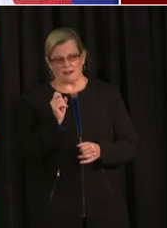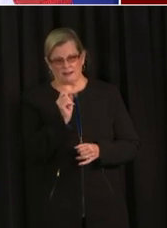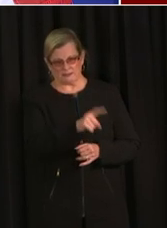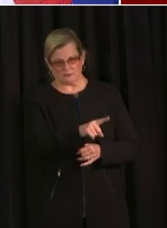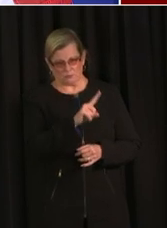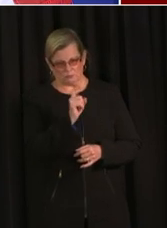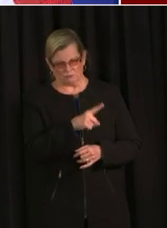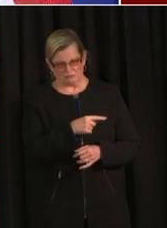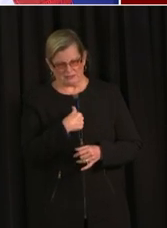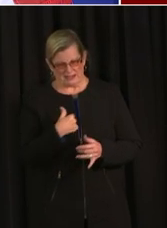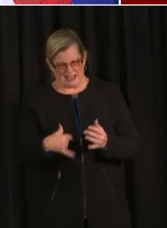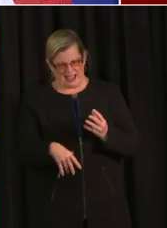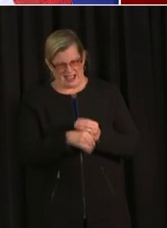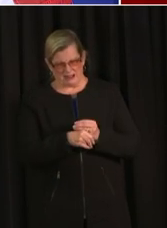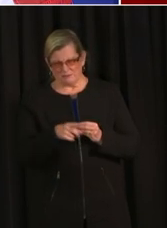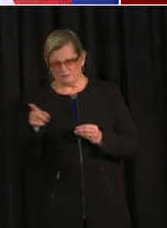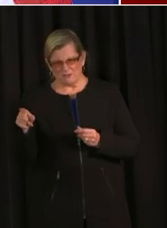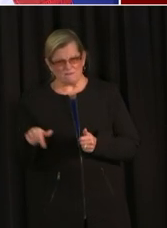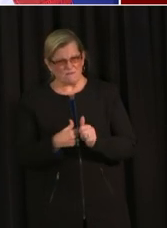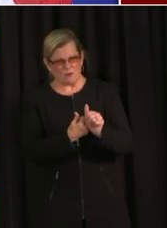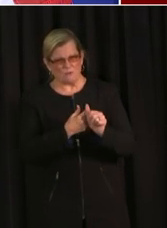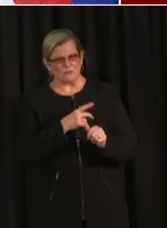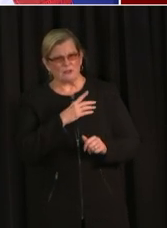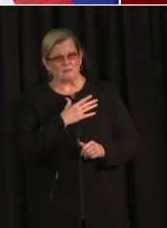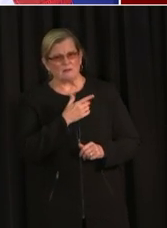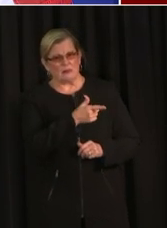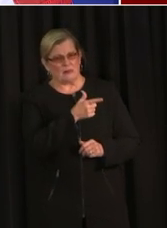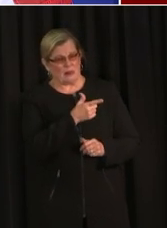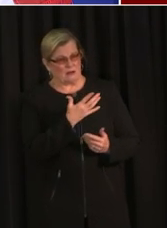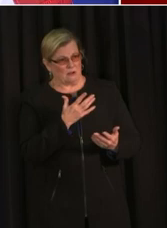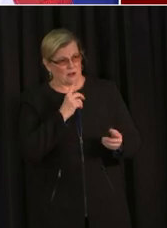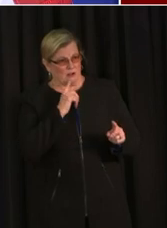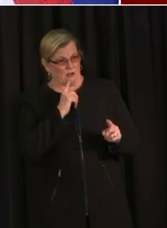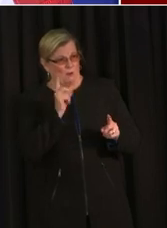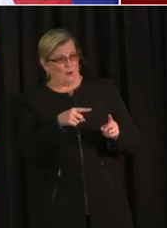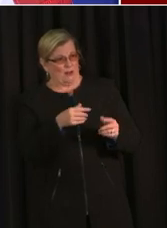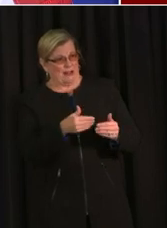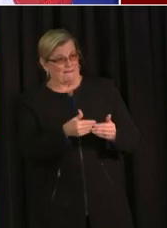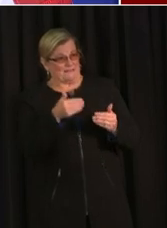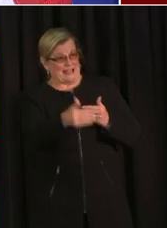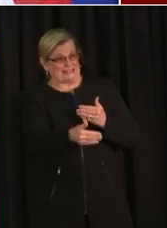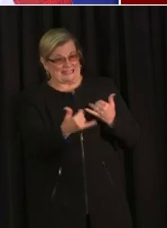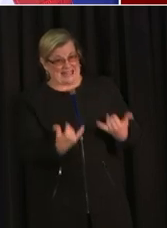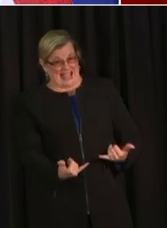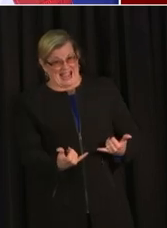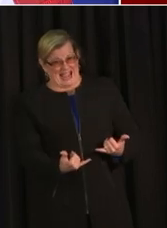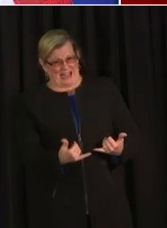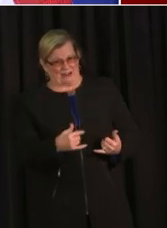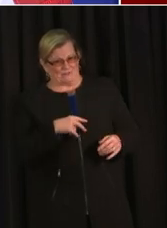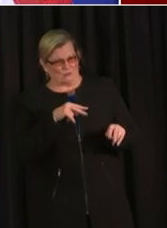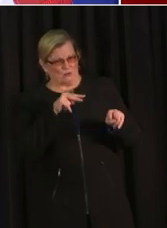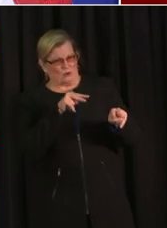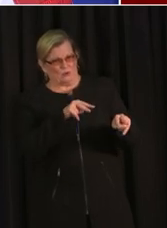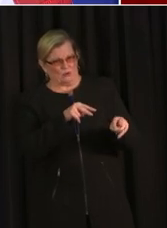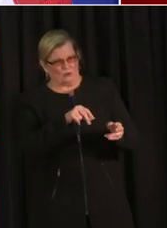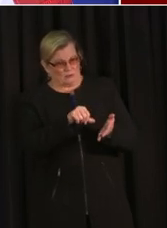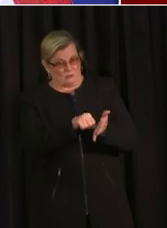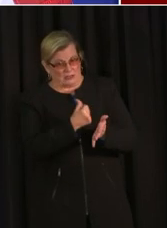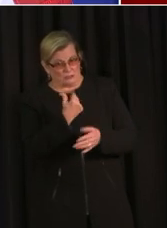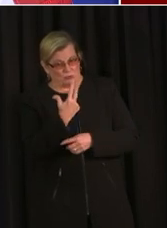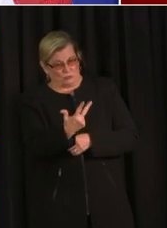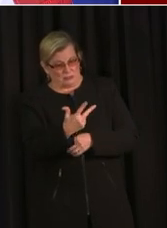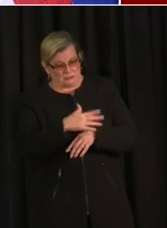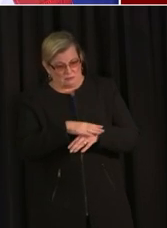if I could, and I really appreciate that you gave us the order in advance today for us to look at this. It's very helpful. But if you look at page 3 under